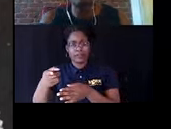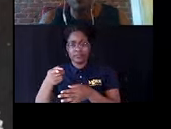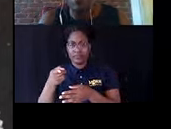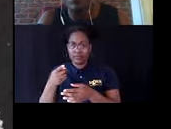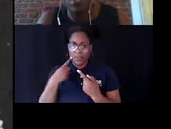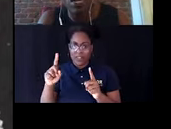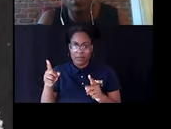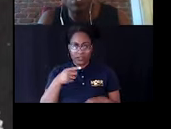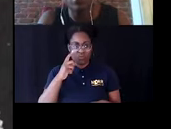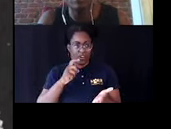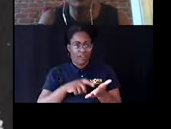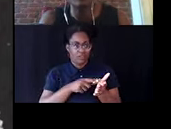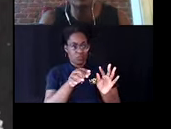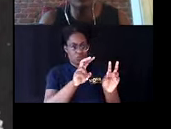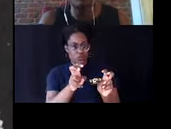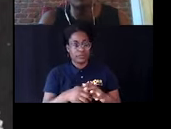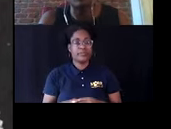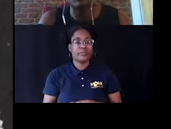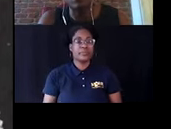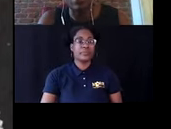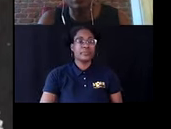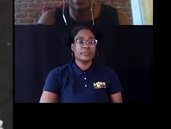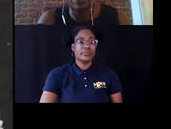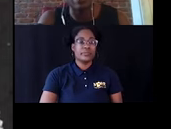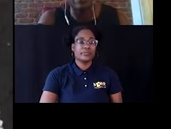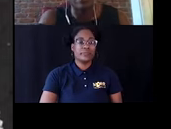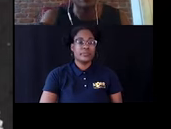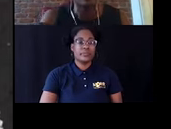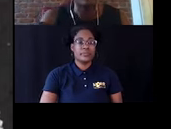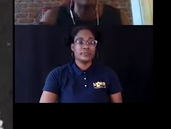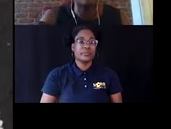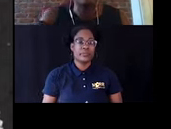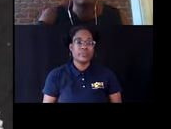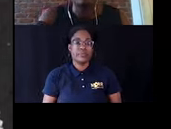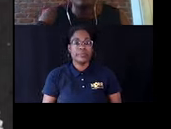colored erotopaths by Dr. Charles Hamilton Hughes in the 1880s.